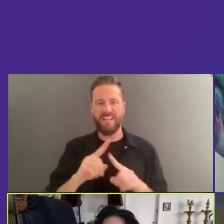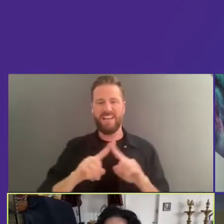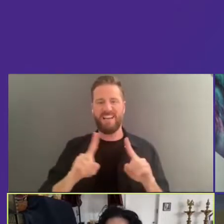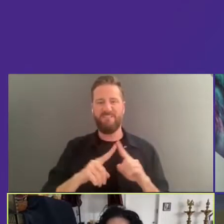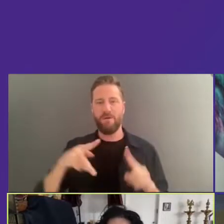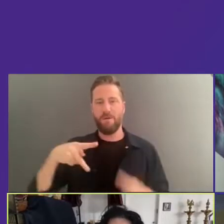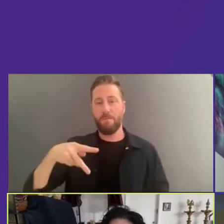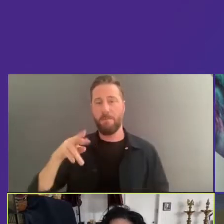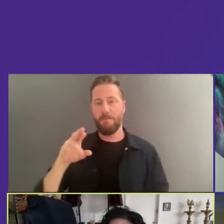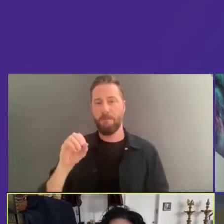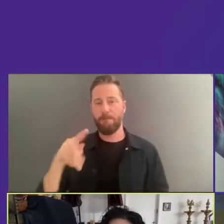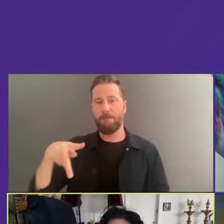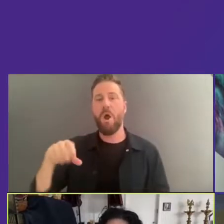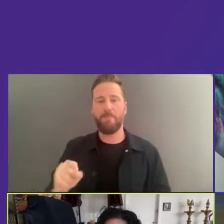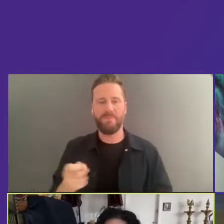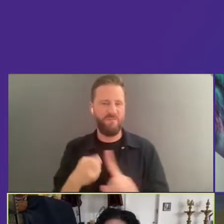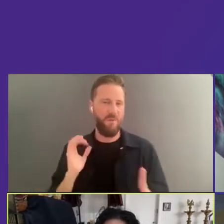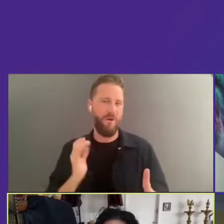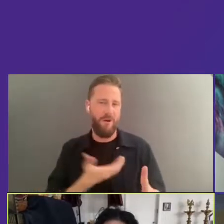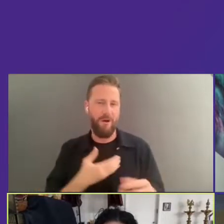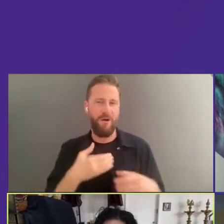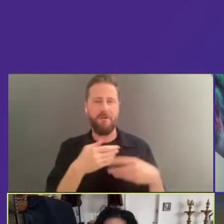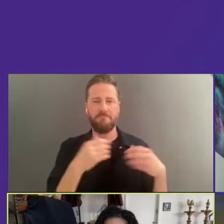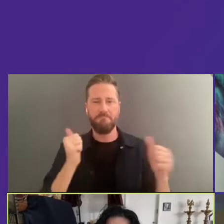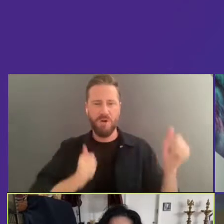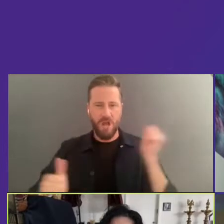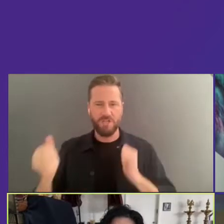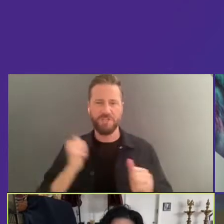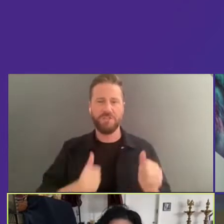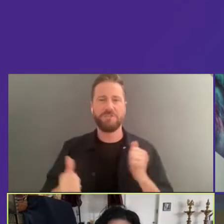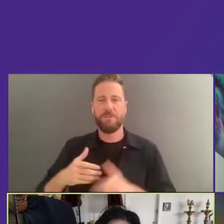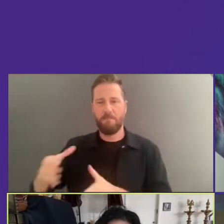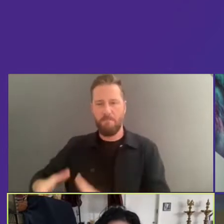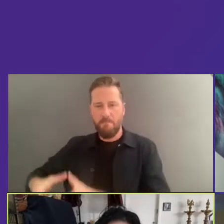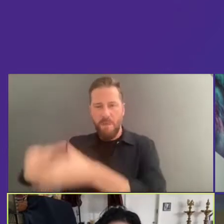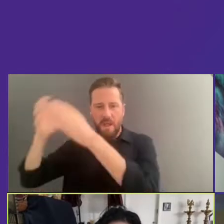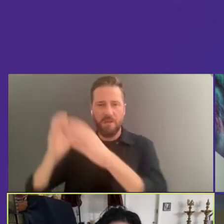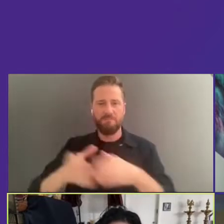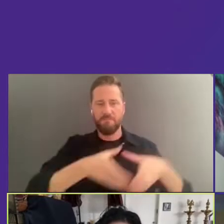our productions, pillars painted black and gold.